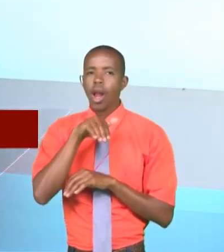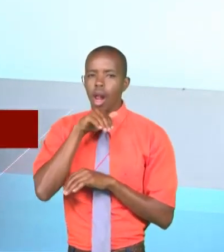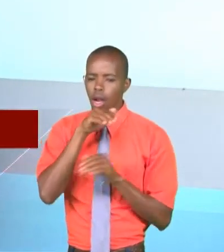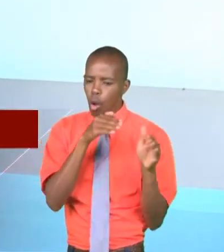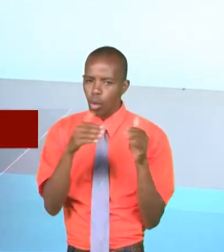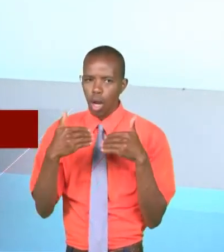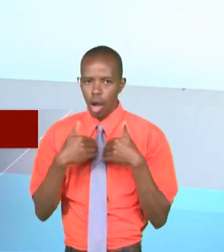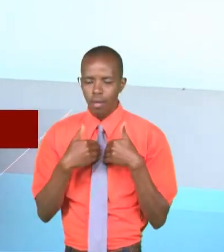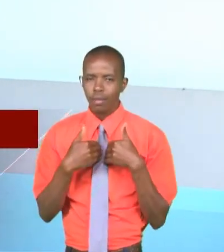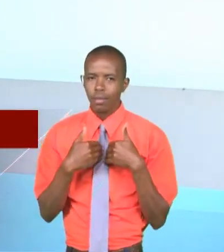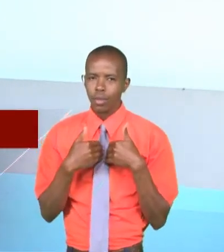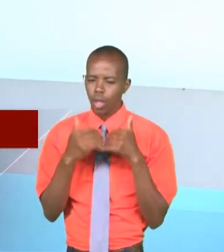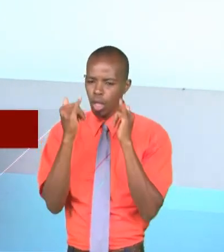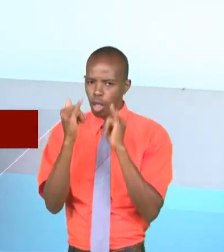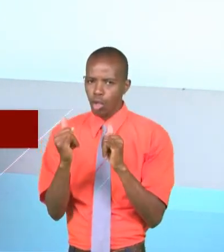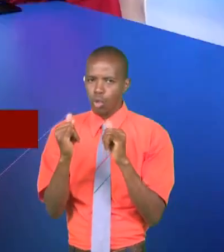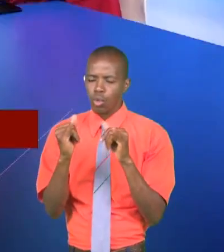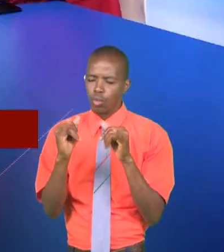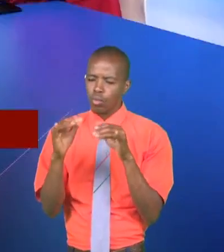chance against this new alliance?